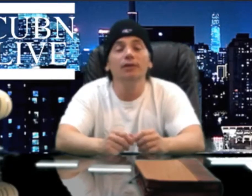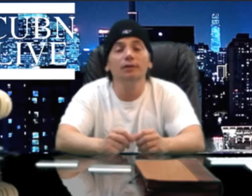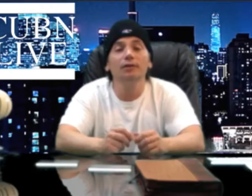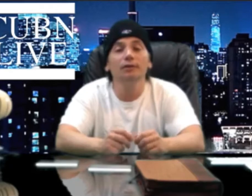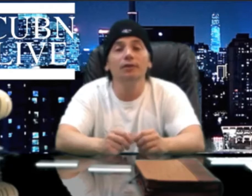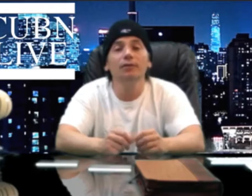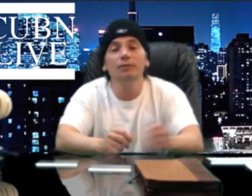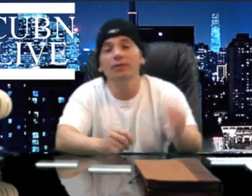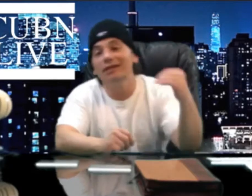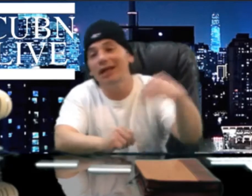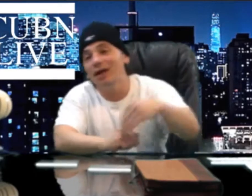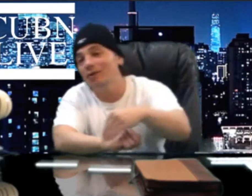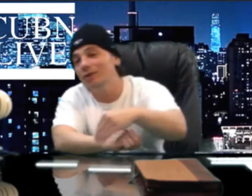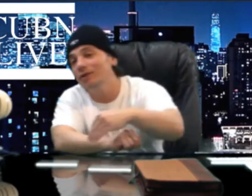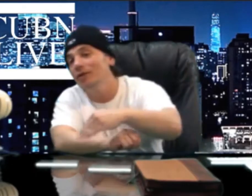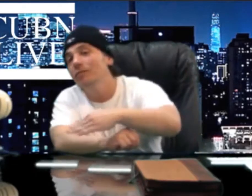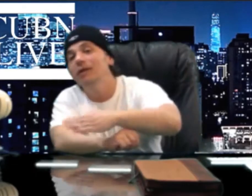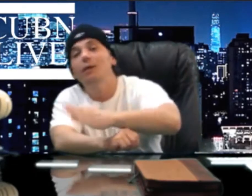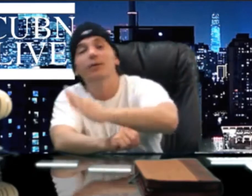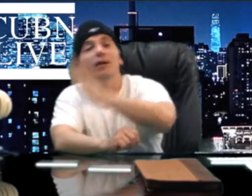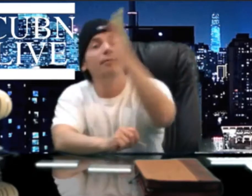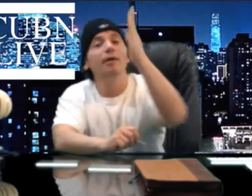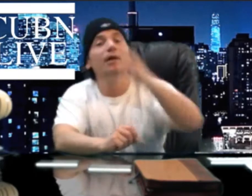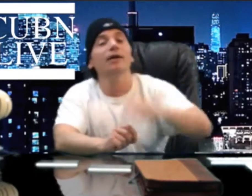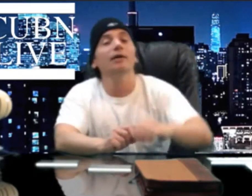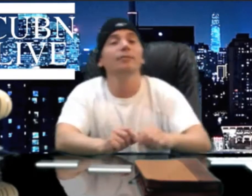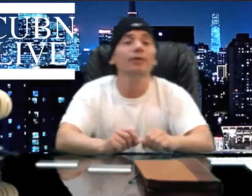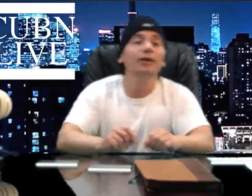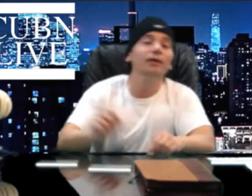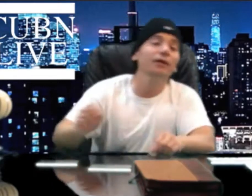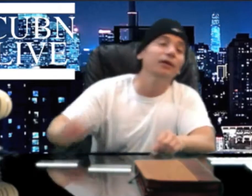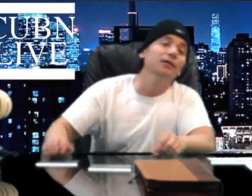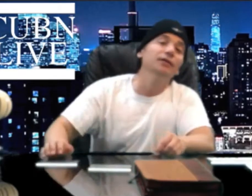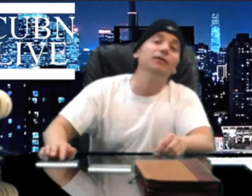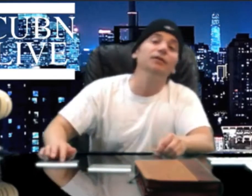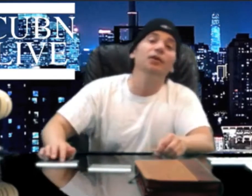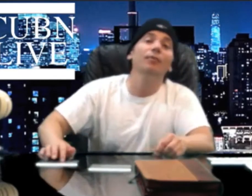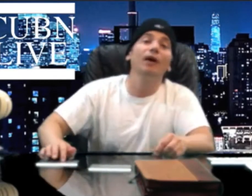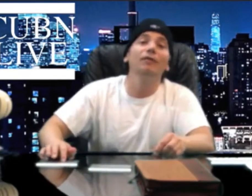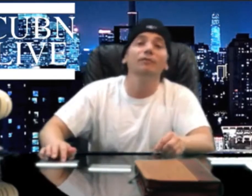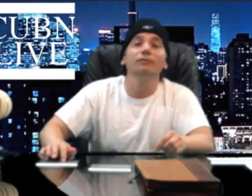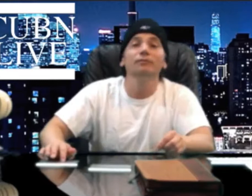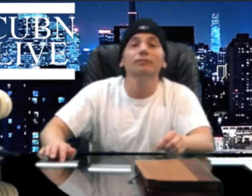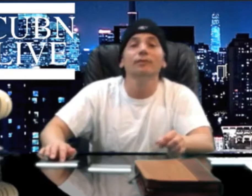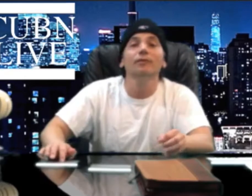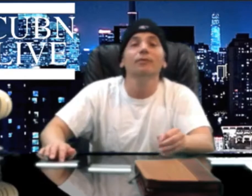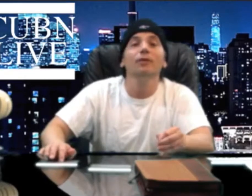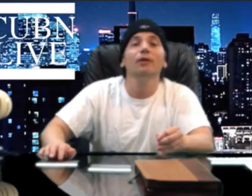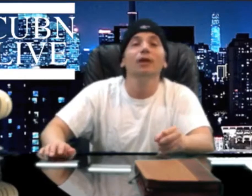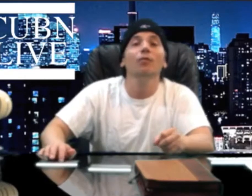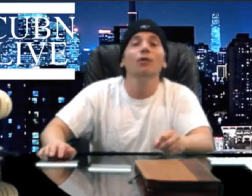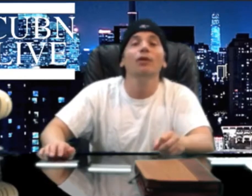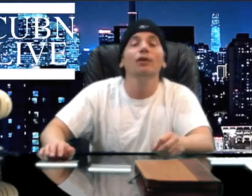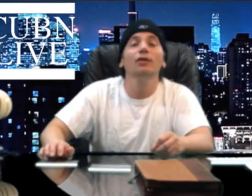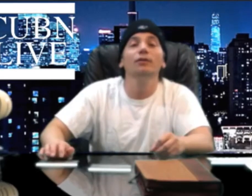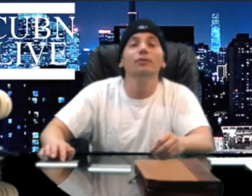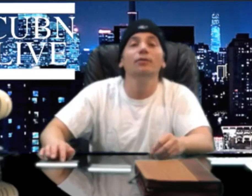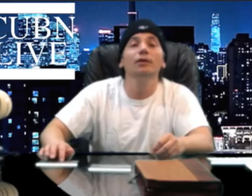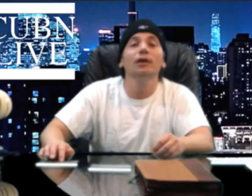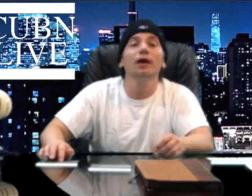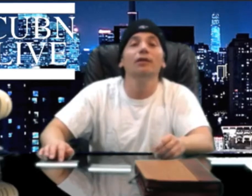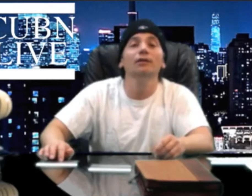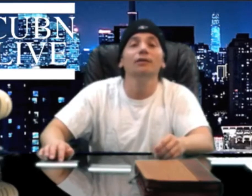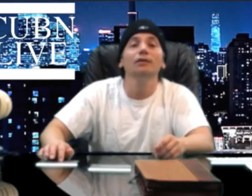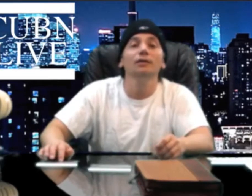again. Alright, we went down, but now we're coming back up, alright? So let's help out. We're all going to help one another in the